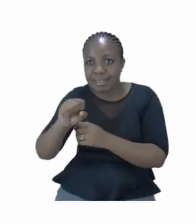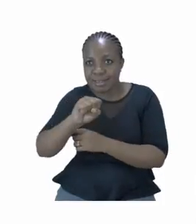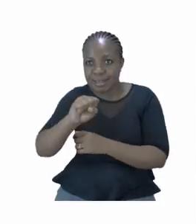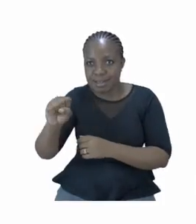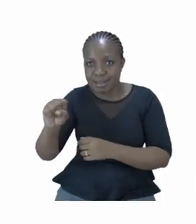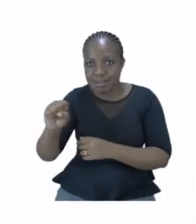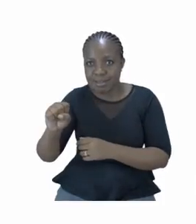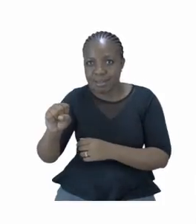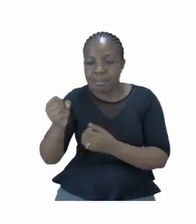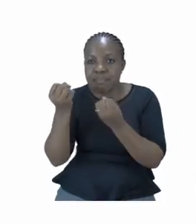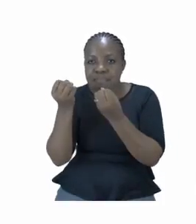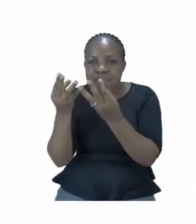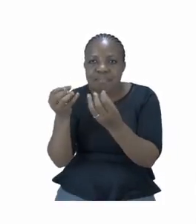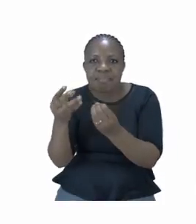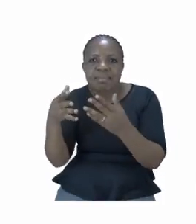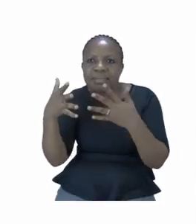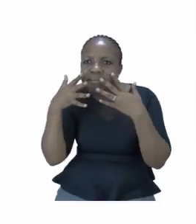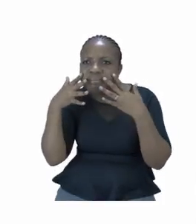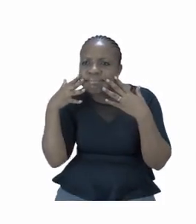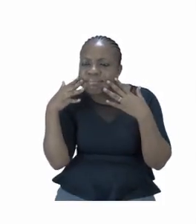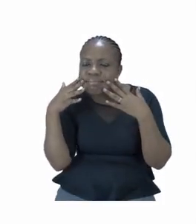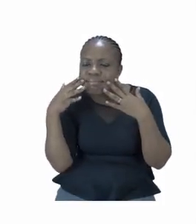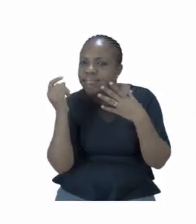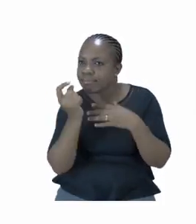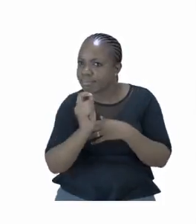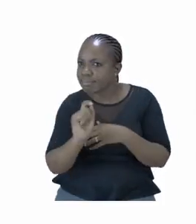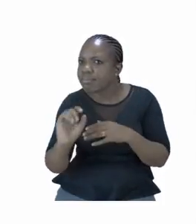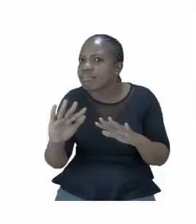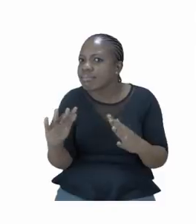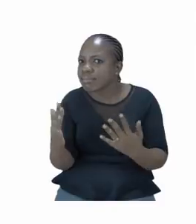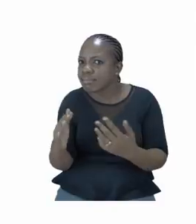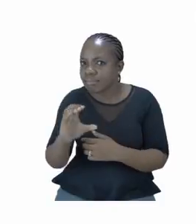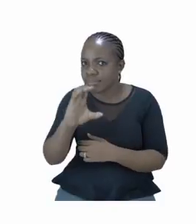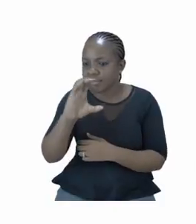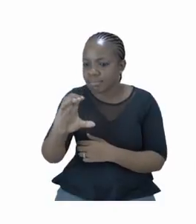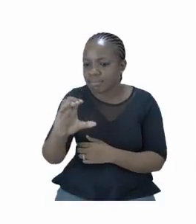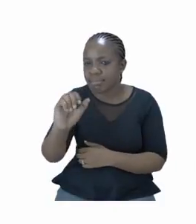word cat, it becomes cats.